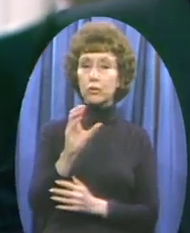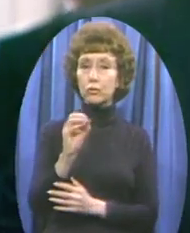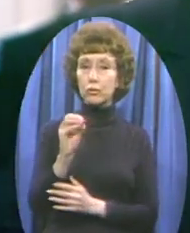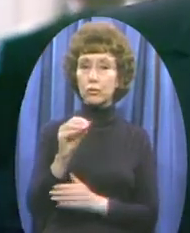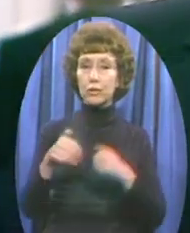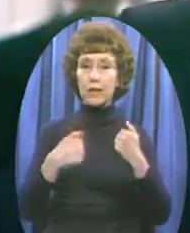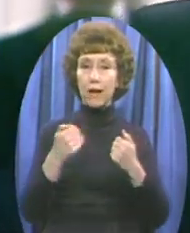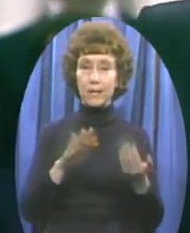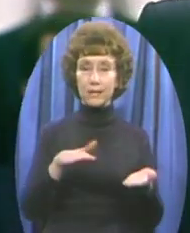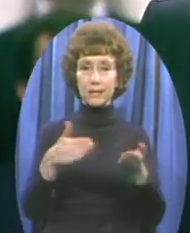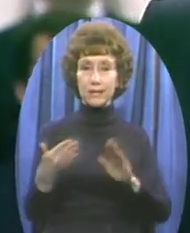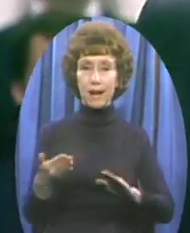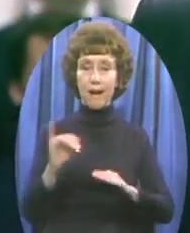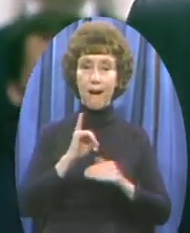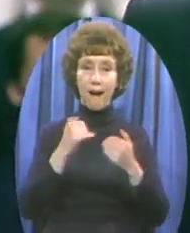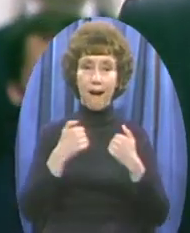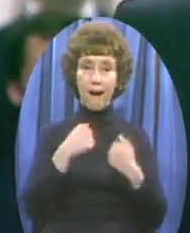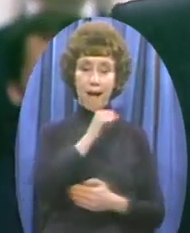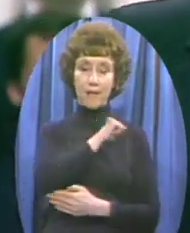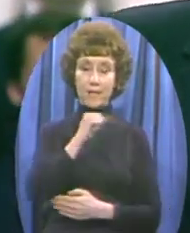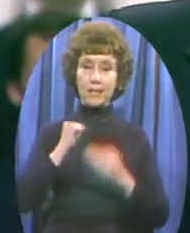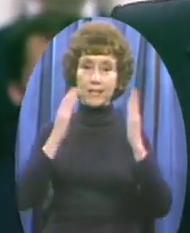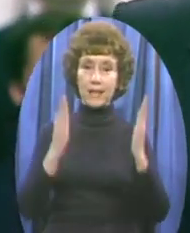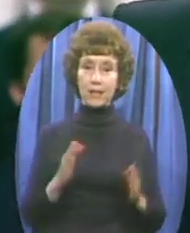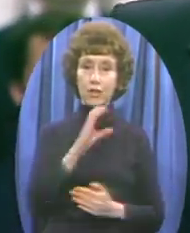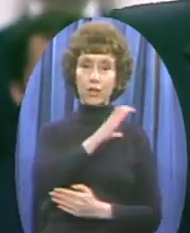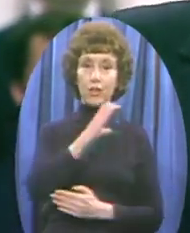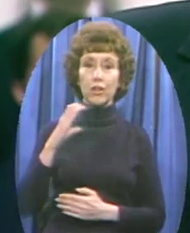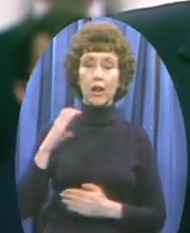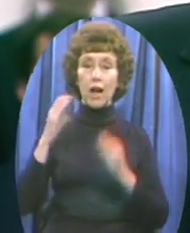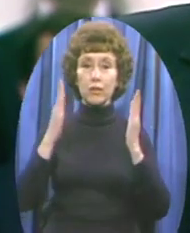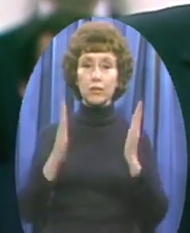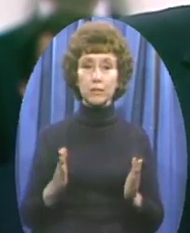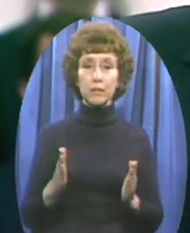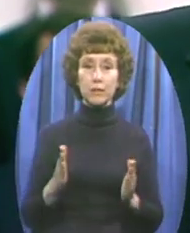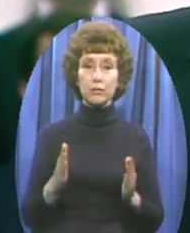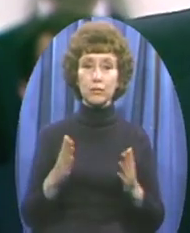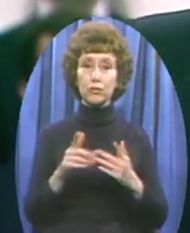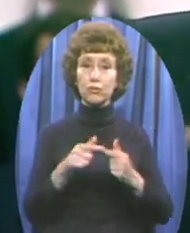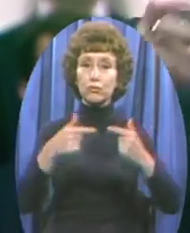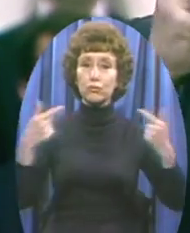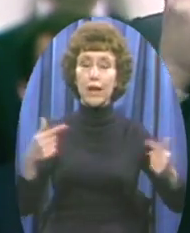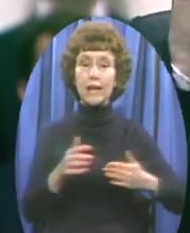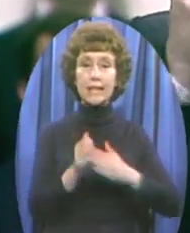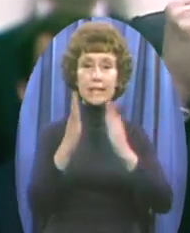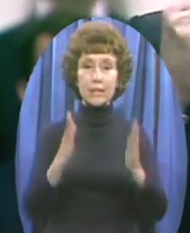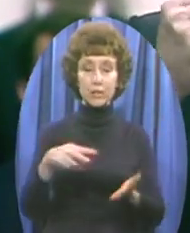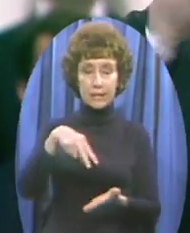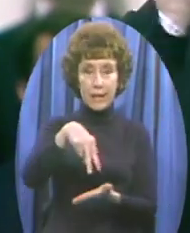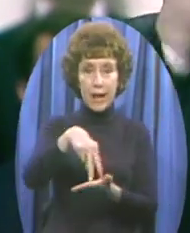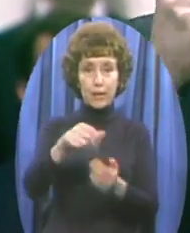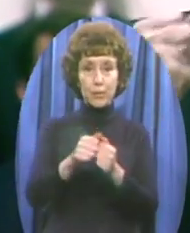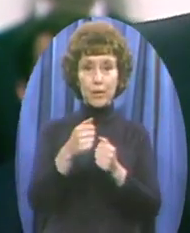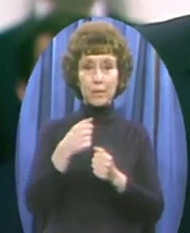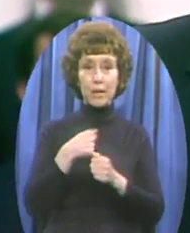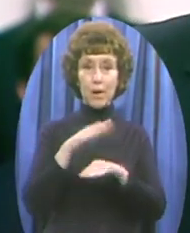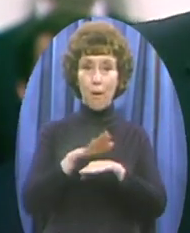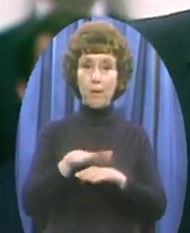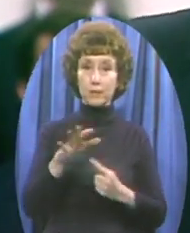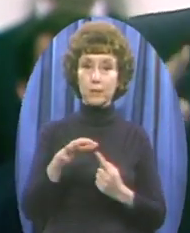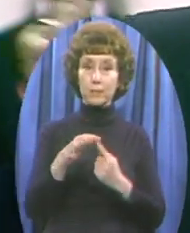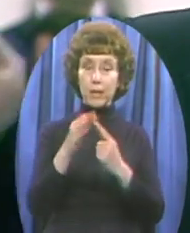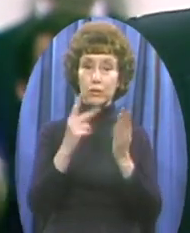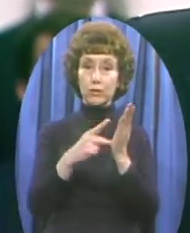I have senators, congressmen, governors, great leaders who are standing with me on that program saying, here is the hope, and here's what we